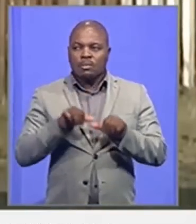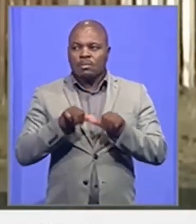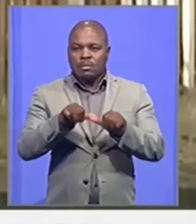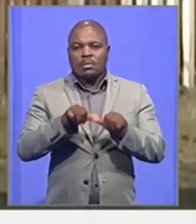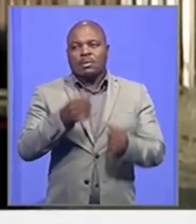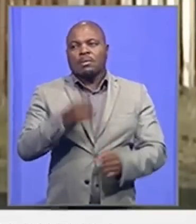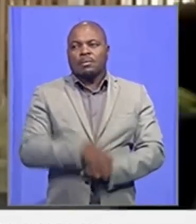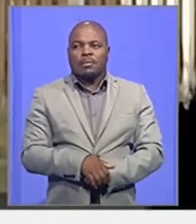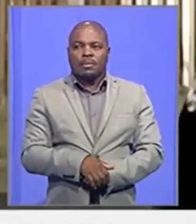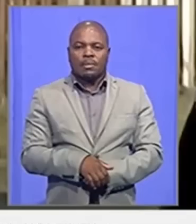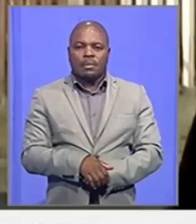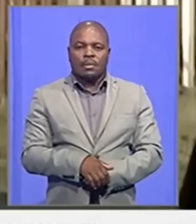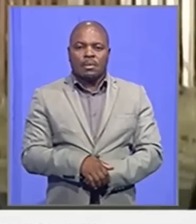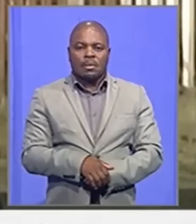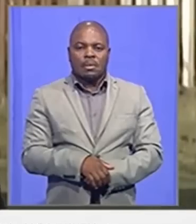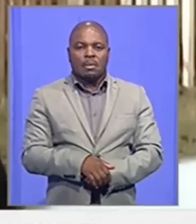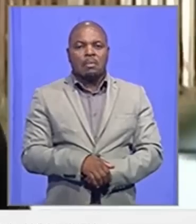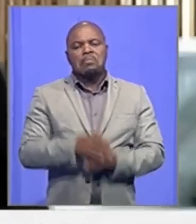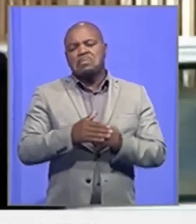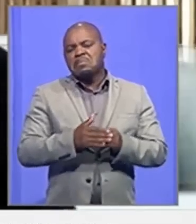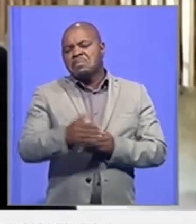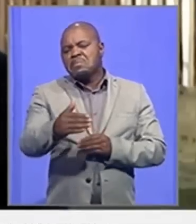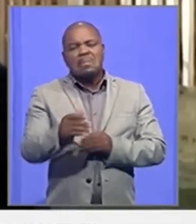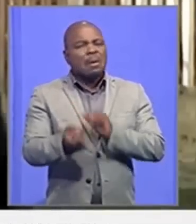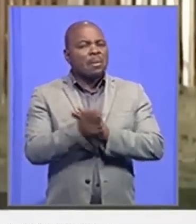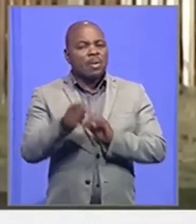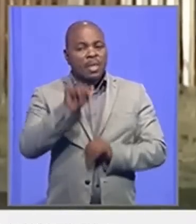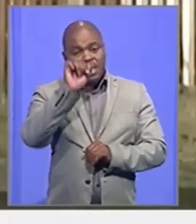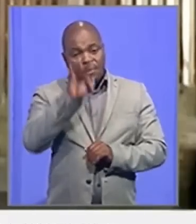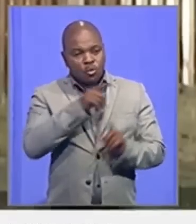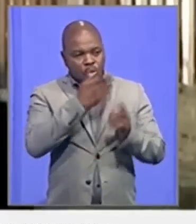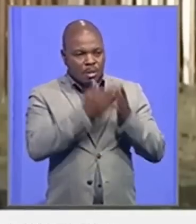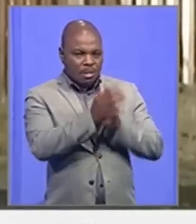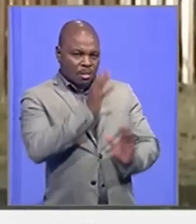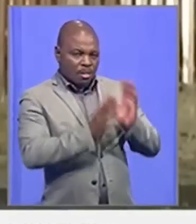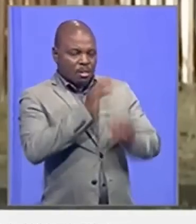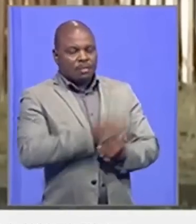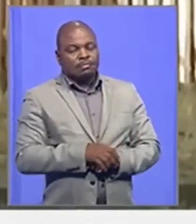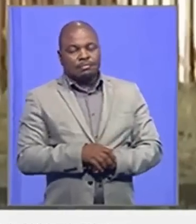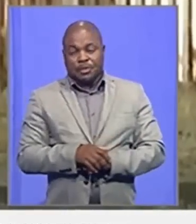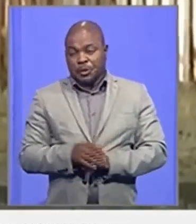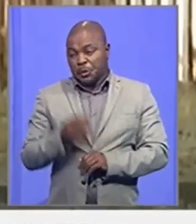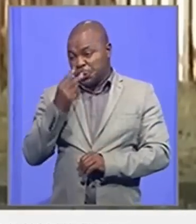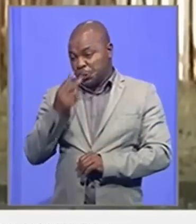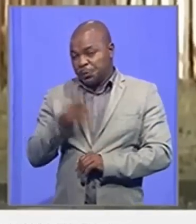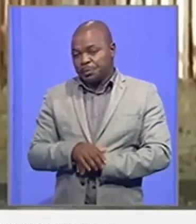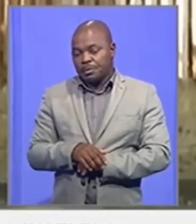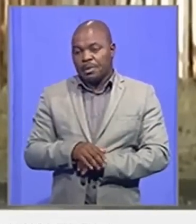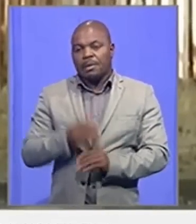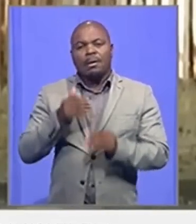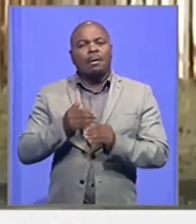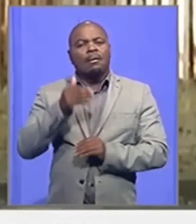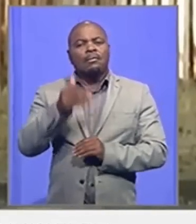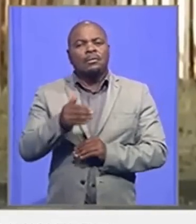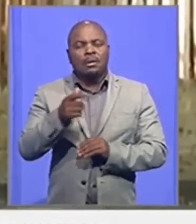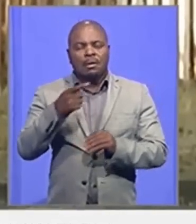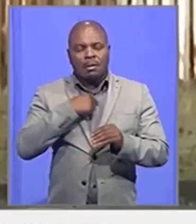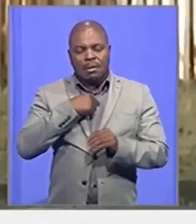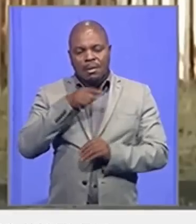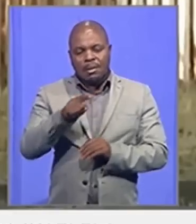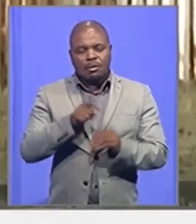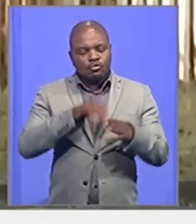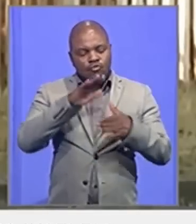judgment. What is going to follow, if you can let us into that? Look, after zooming into